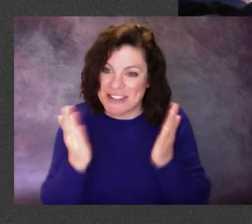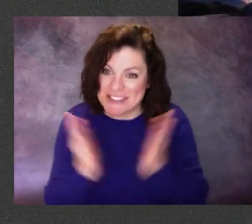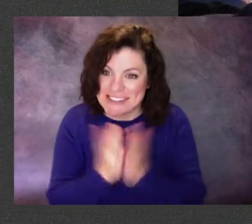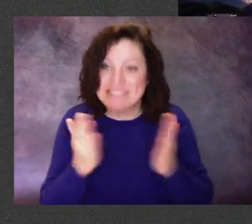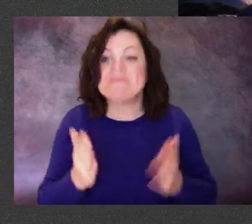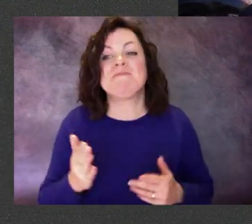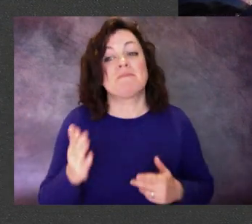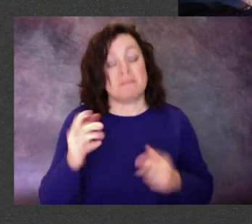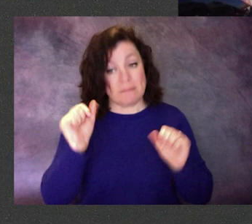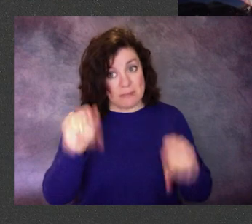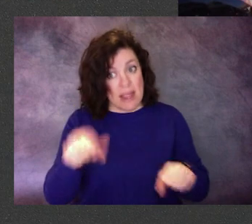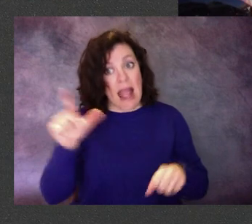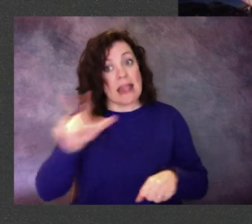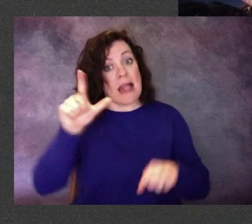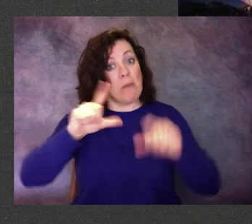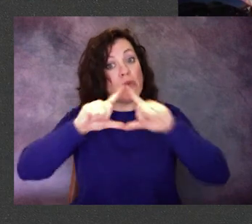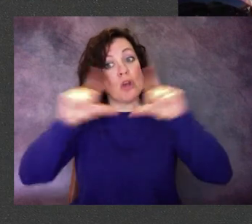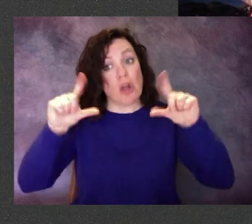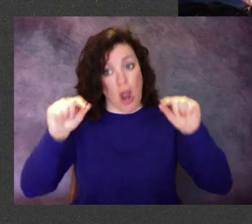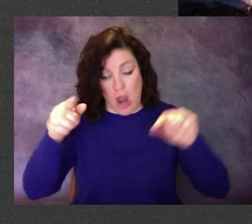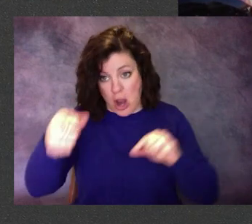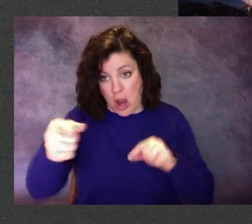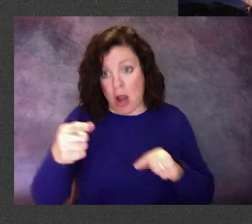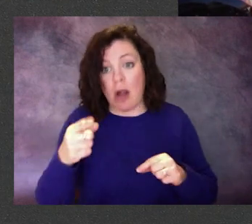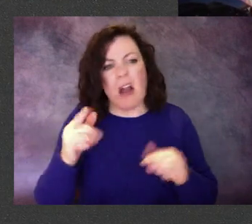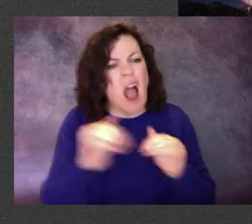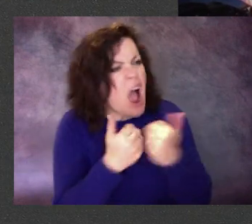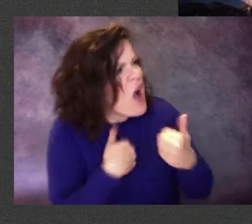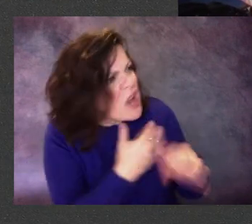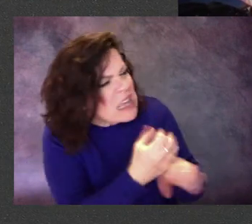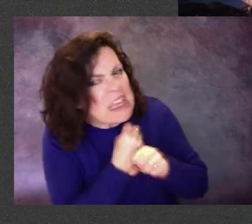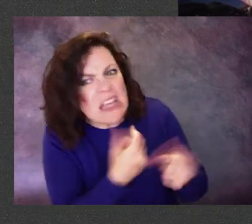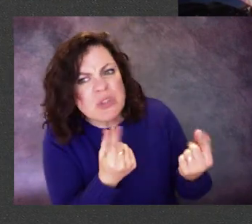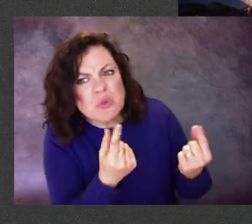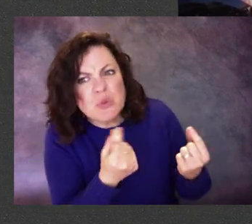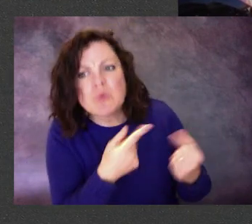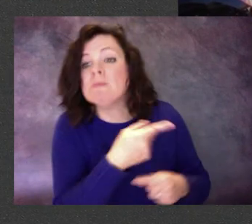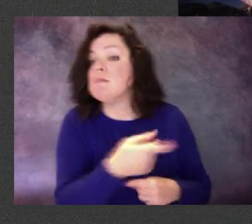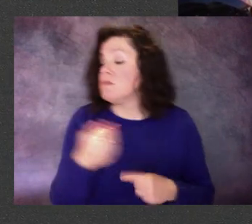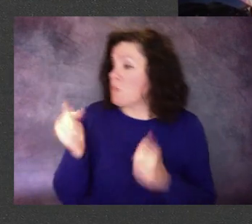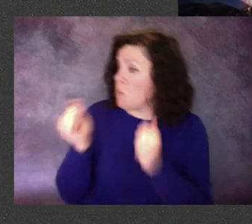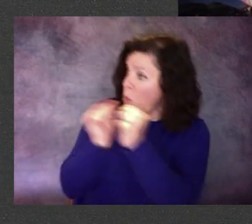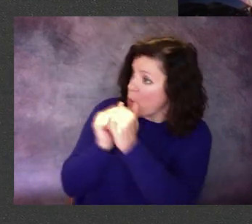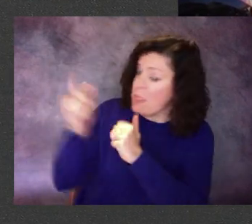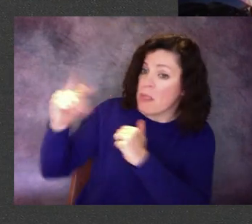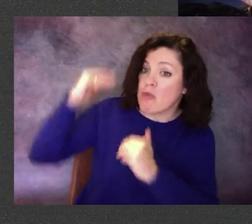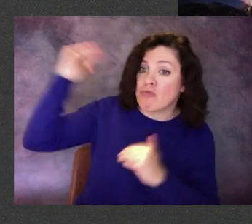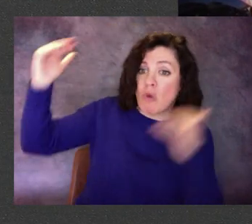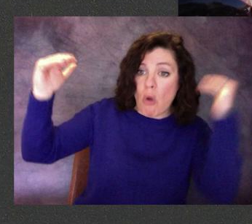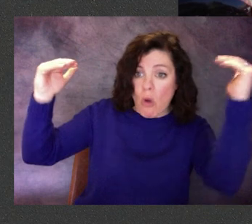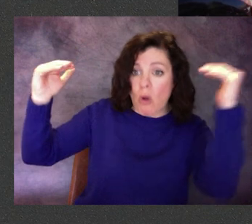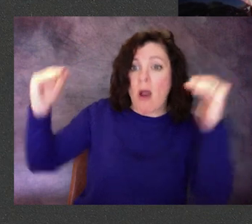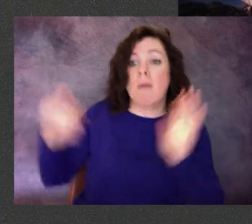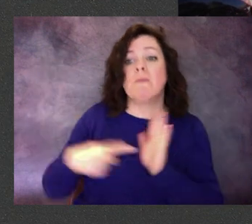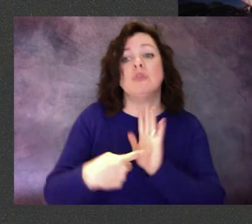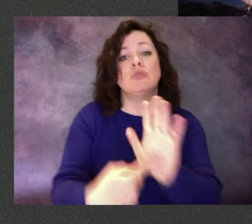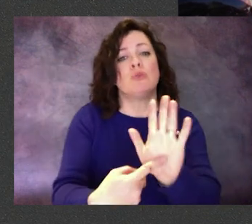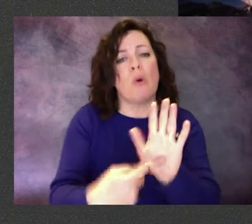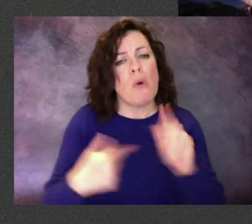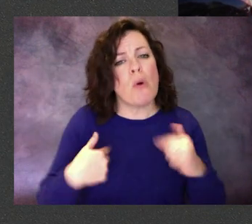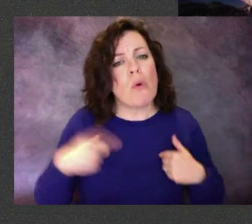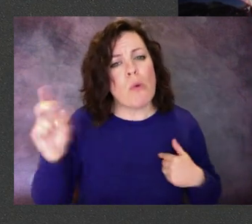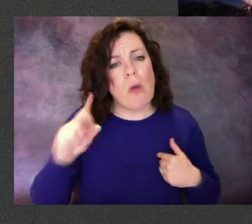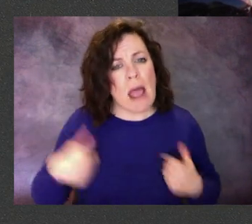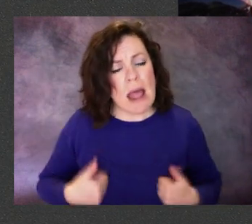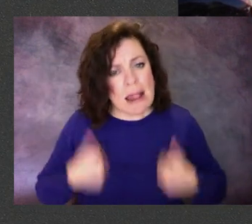a library card. And to get a library card, all you really need is your caregiver that you live with. You need them to show some form of